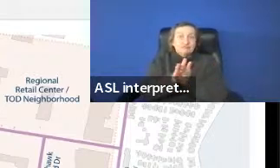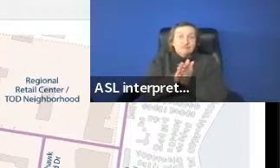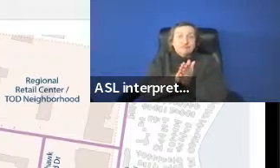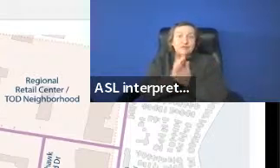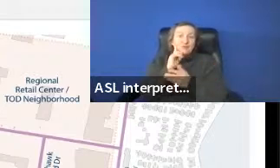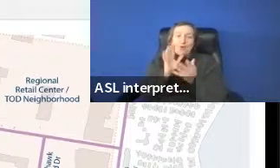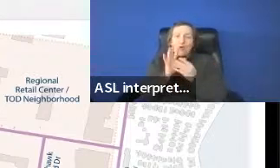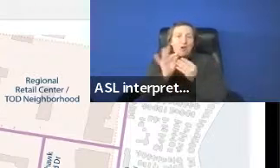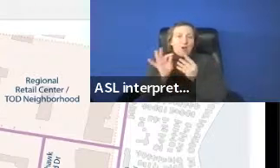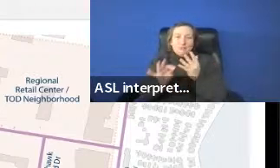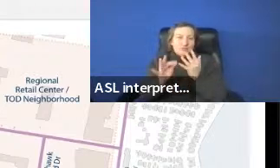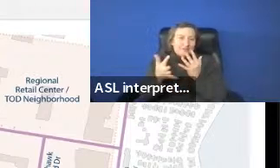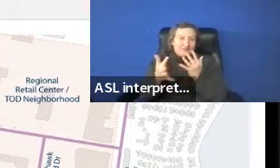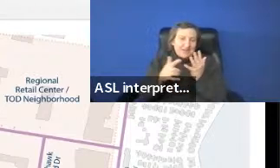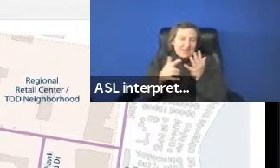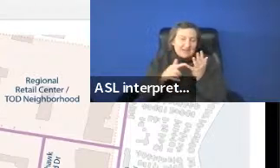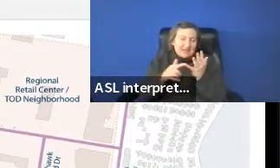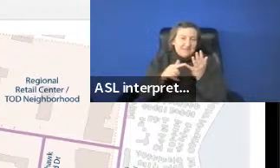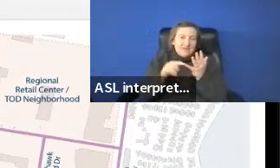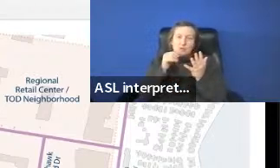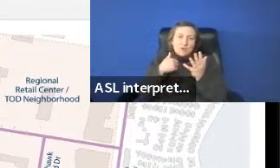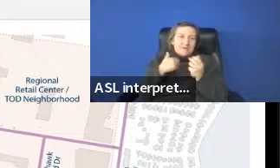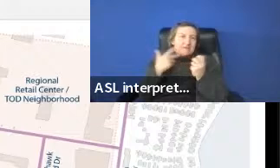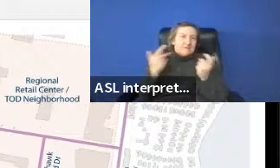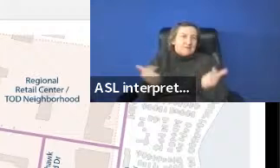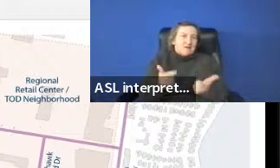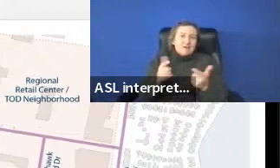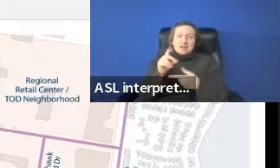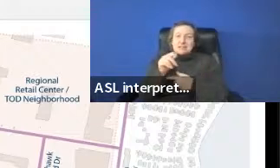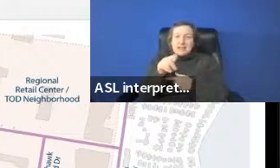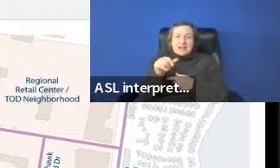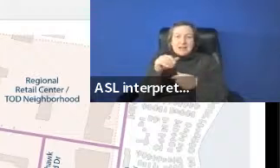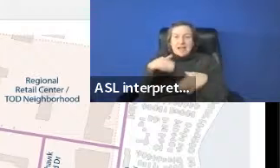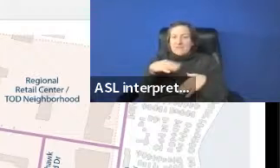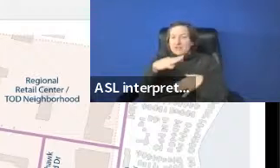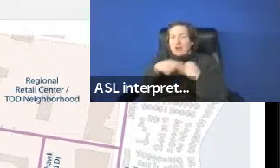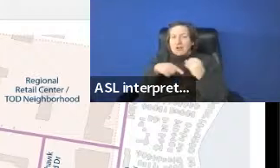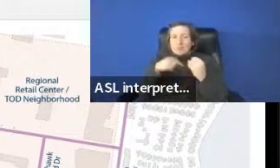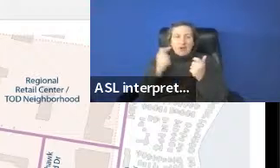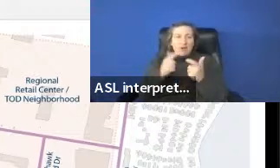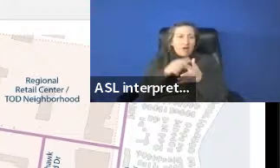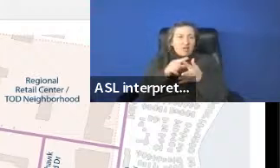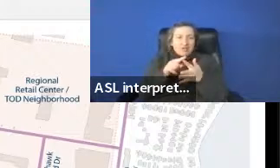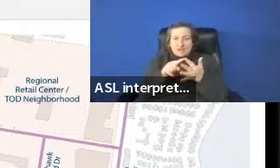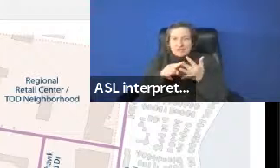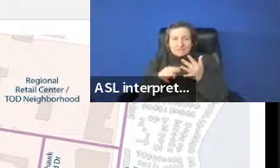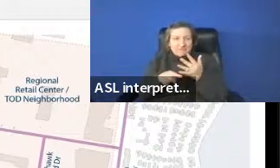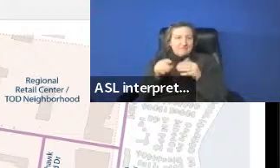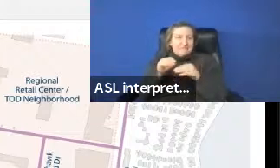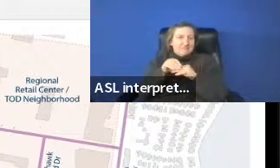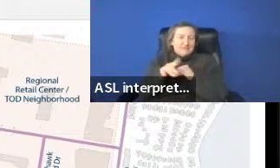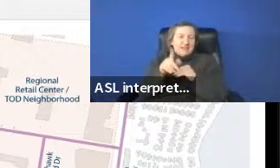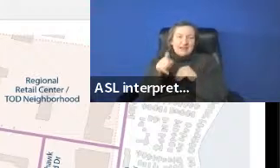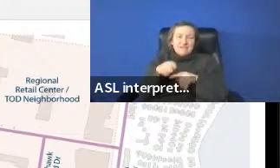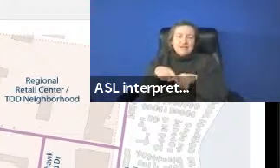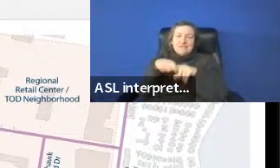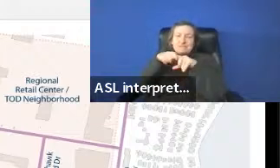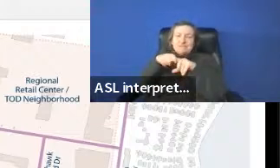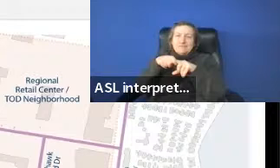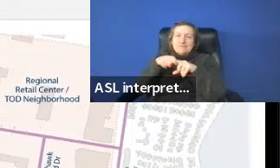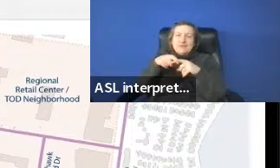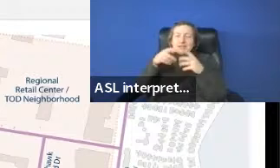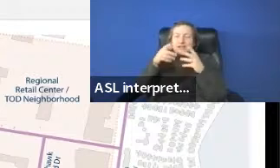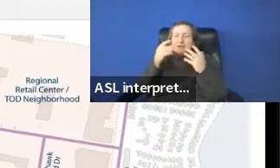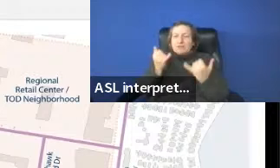option 5, but we don't have all the data in. We haven't talked about all the elements. So I think we're going to have to suspend disbelief for the